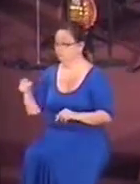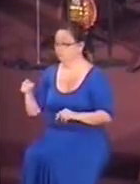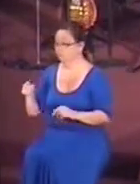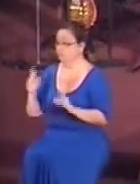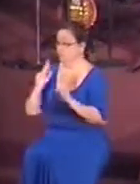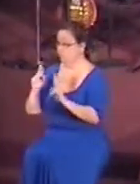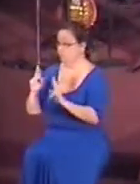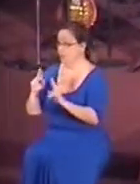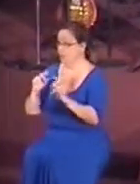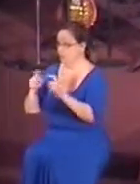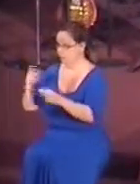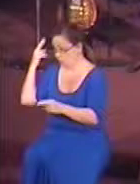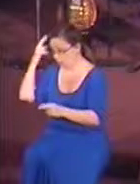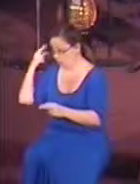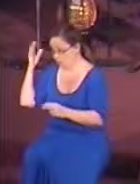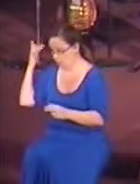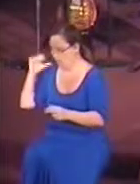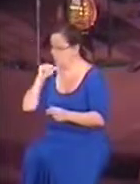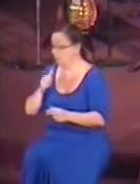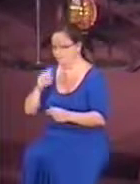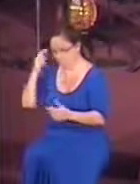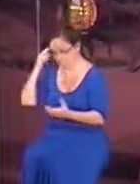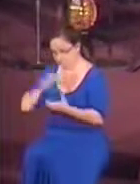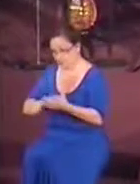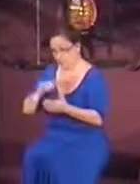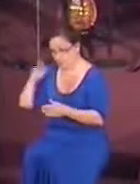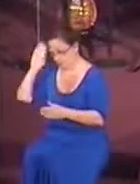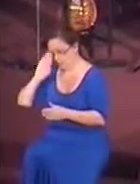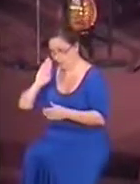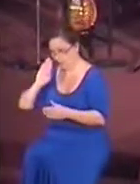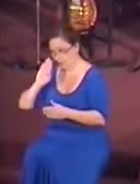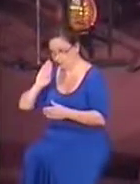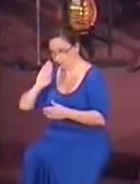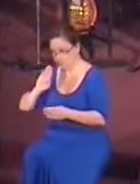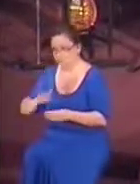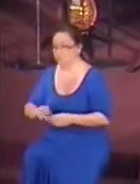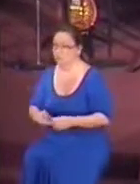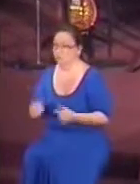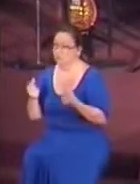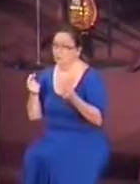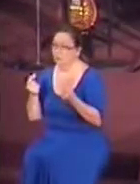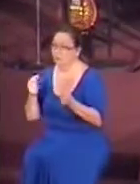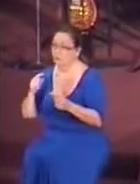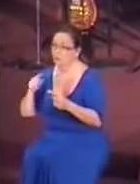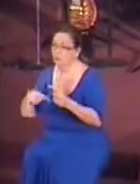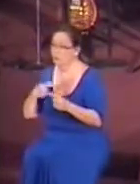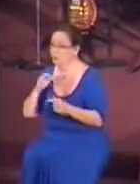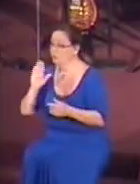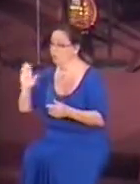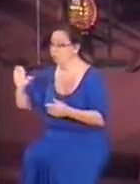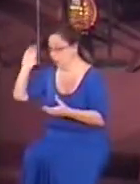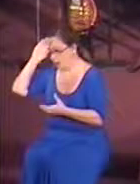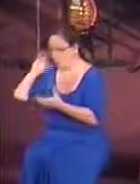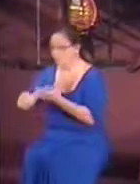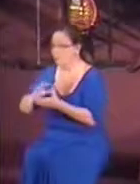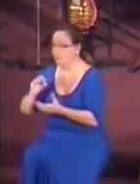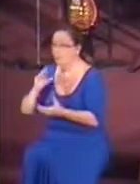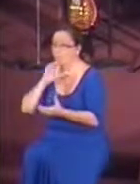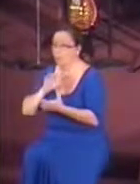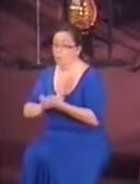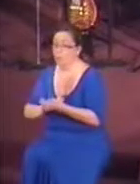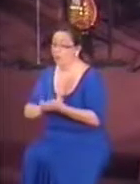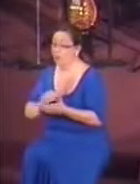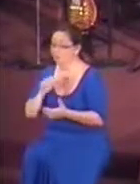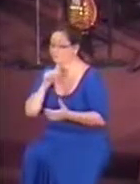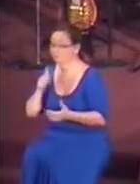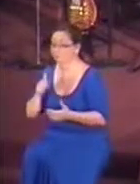you, starts giving you reasons why he doesn't believe in God? What are you going to do when you don't get the spouse you prayed for, or that your marriage ends in divorce,